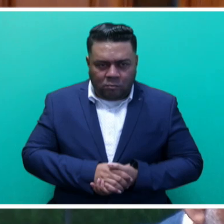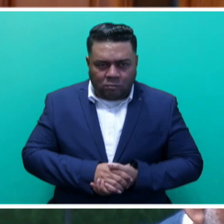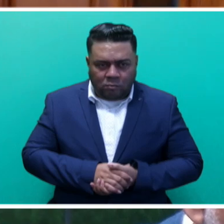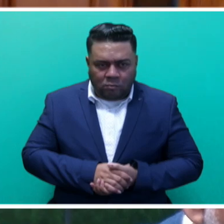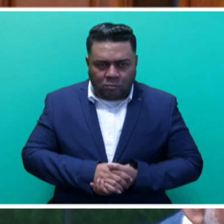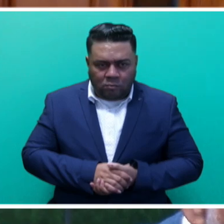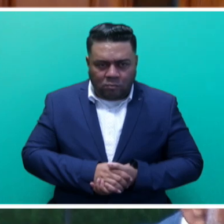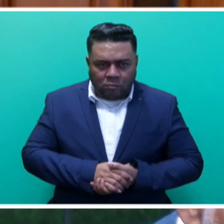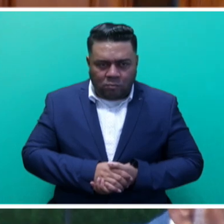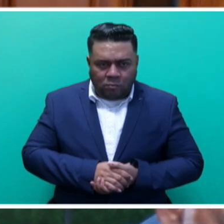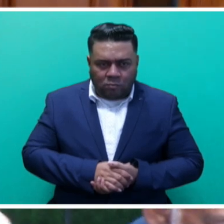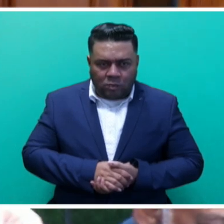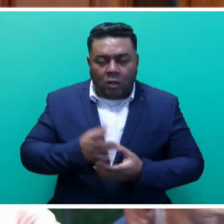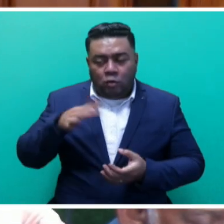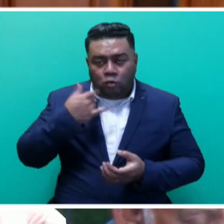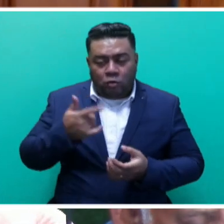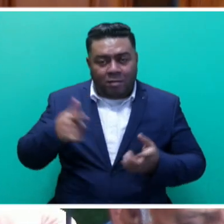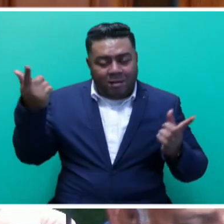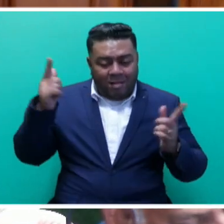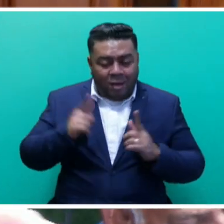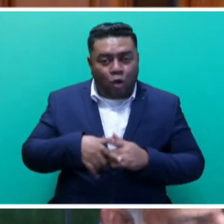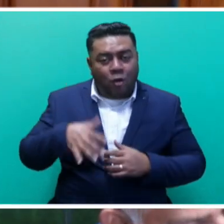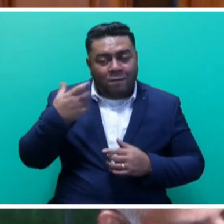the lack of luxury of time,